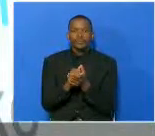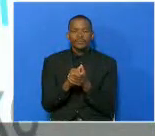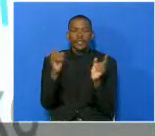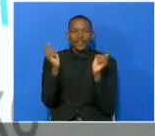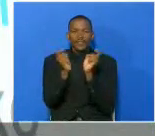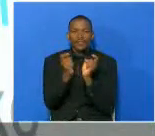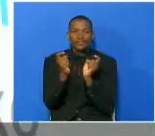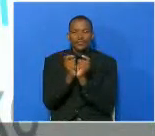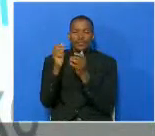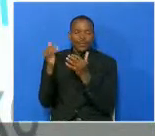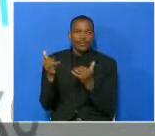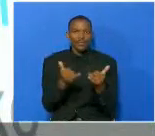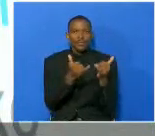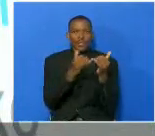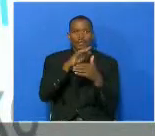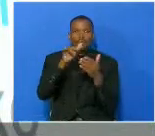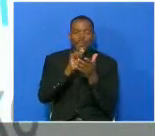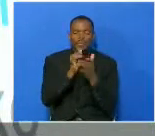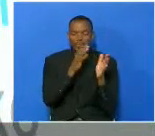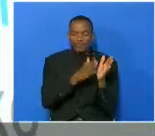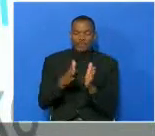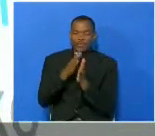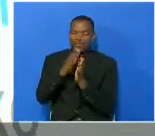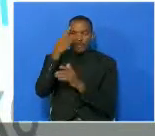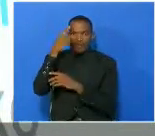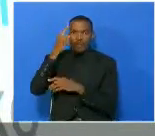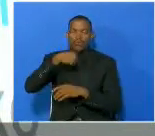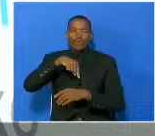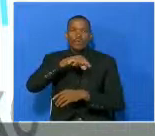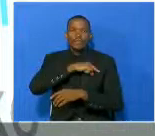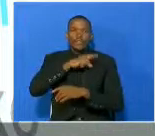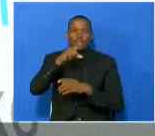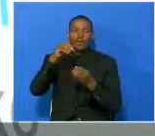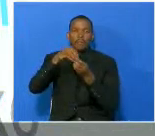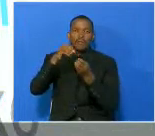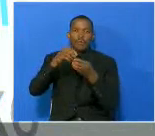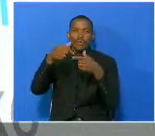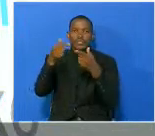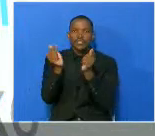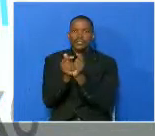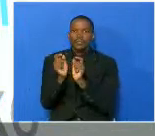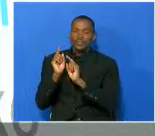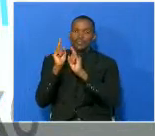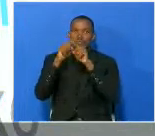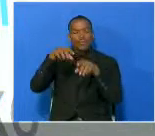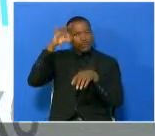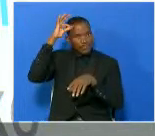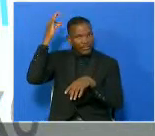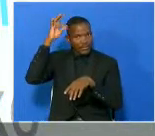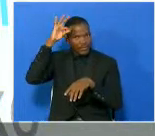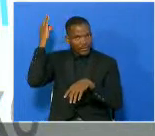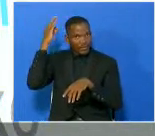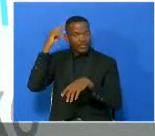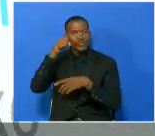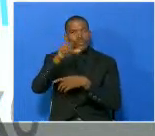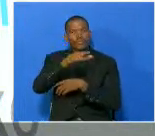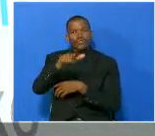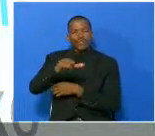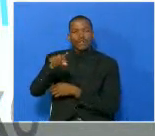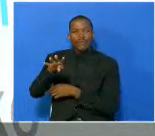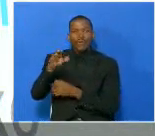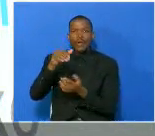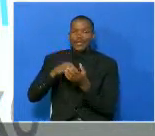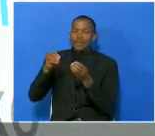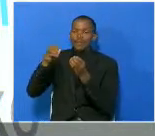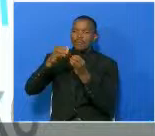were used as preparations to qualify more teams to Paris 2024 games and even